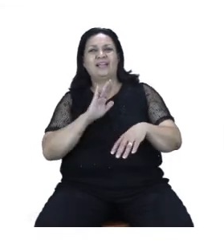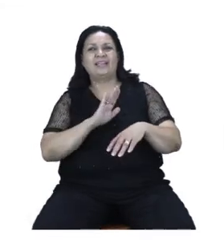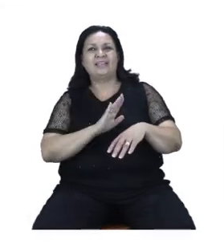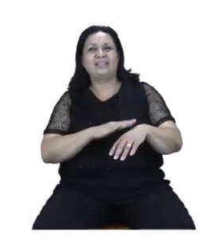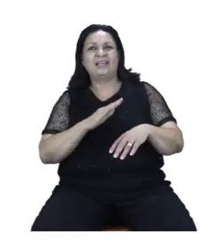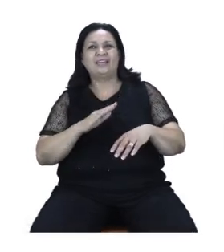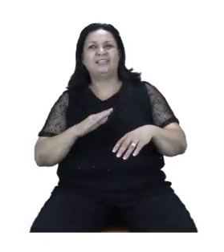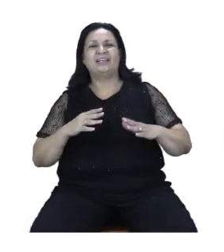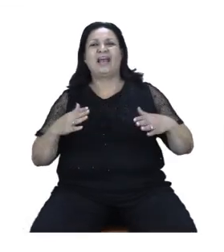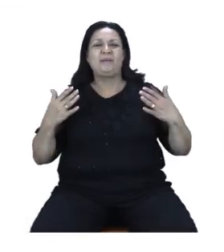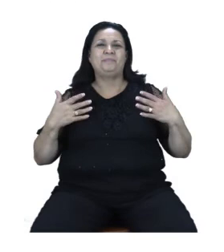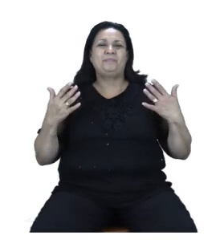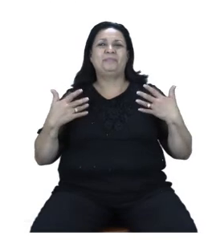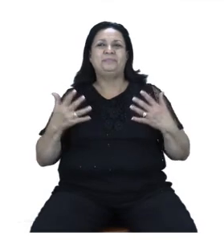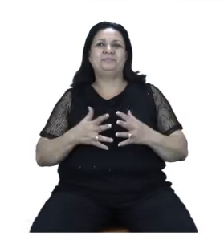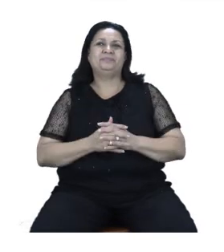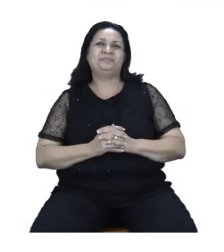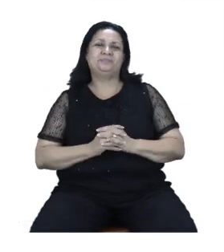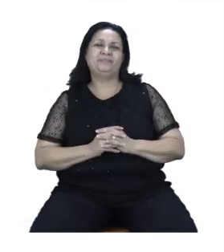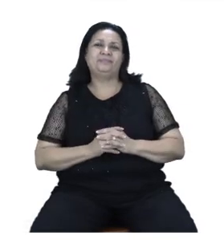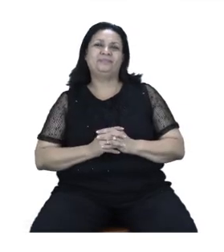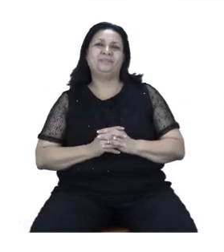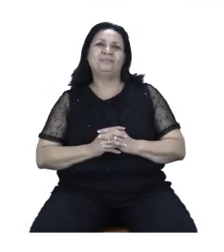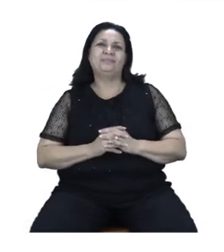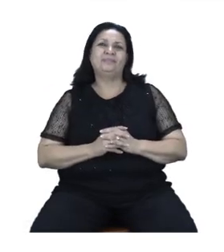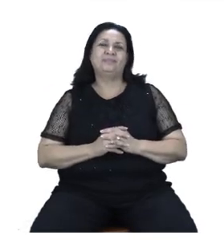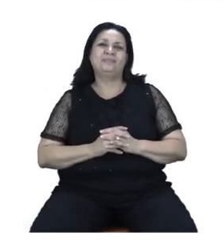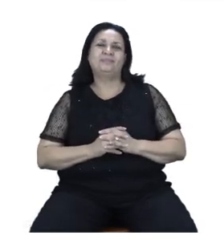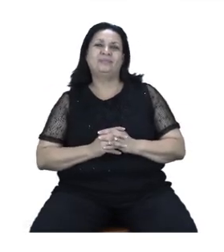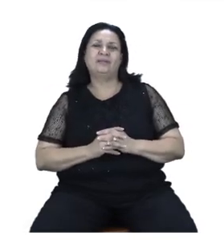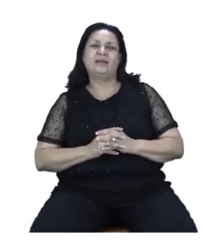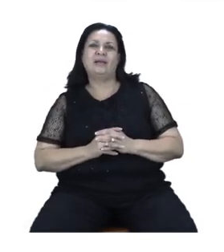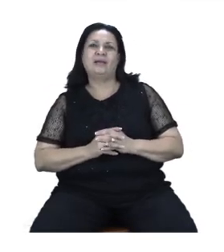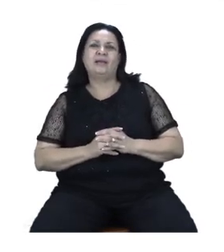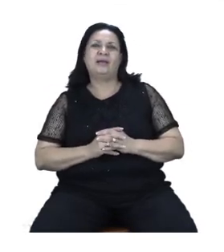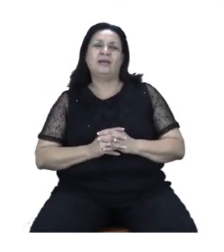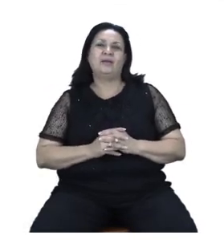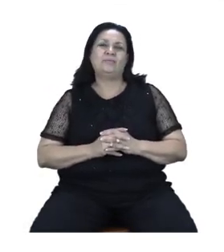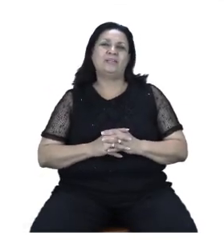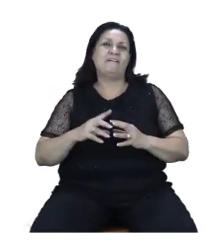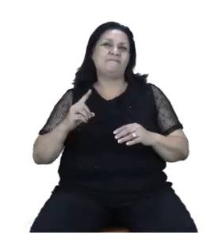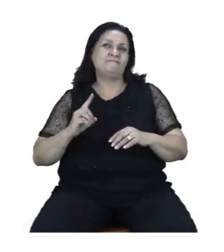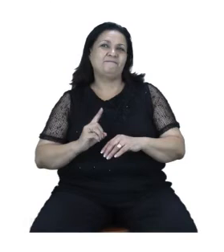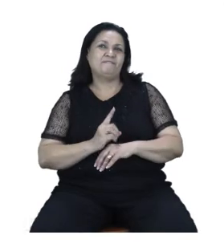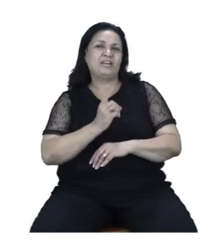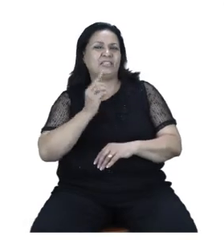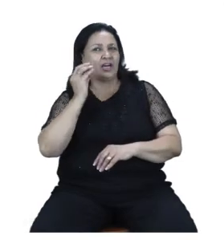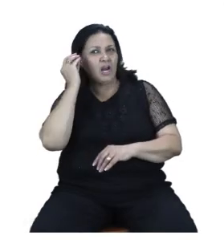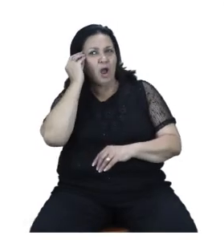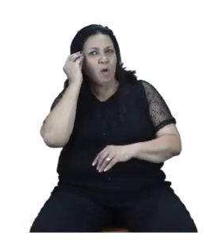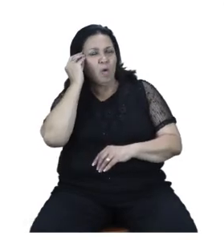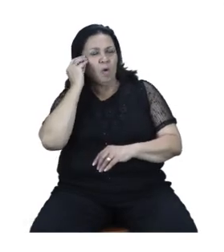game. But before we do the touch game, we need to first know the right hand and the